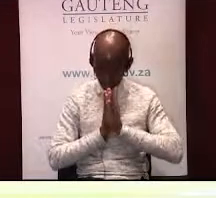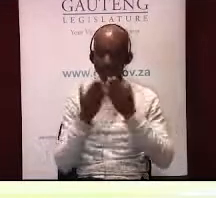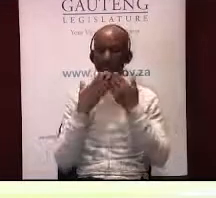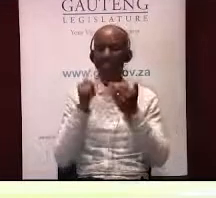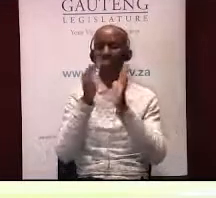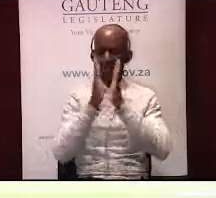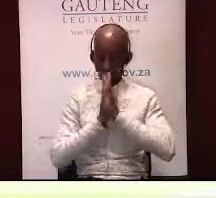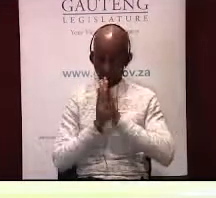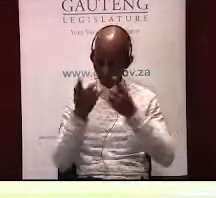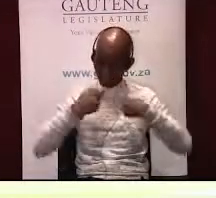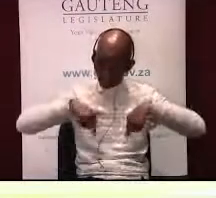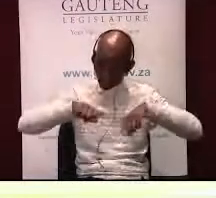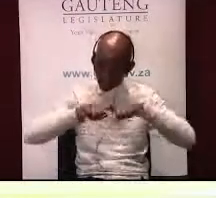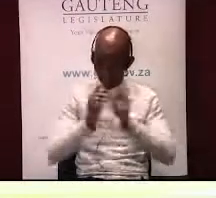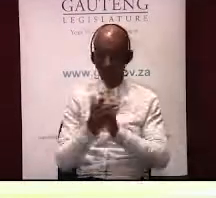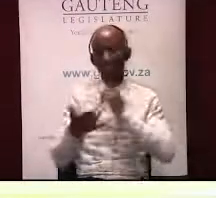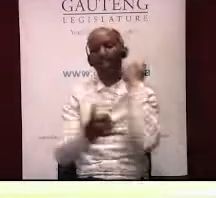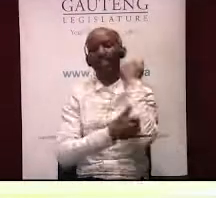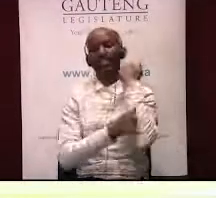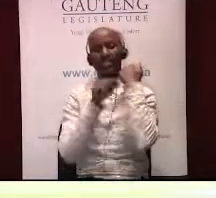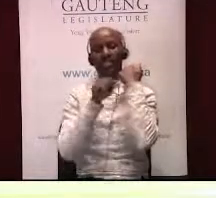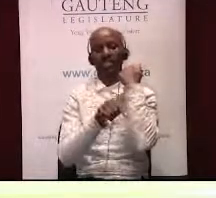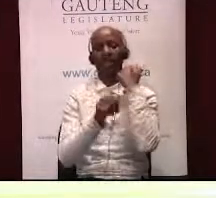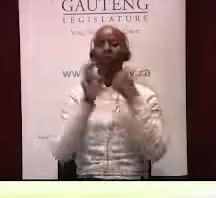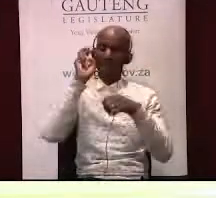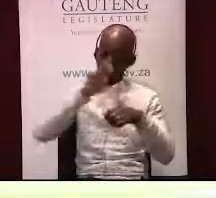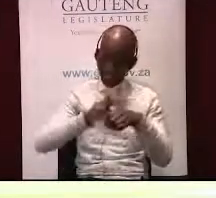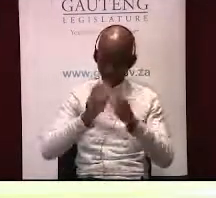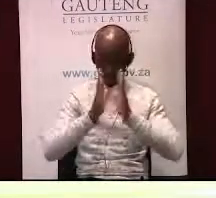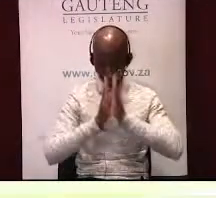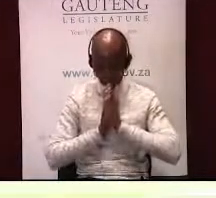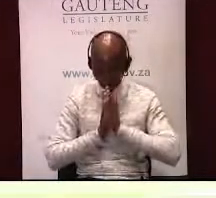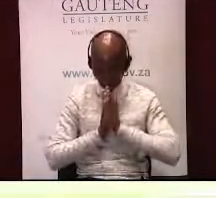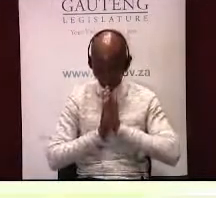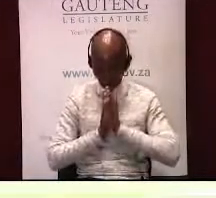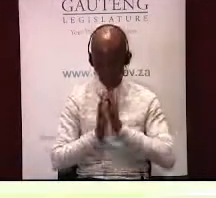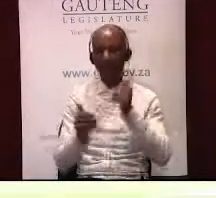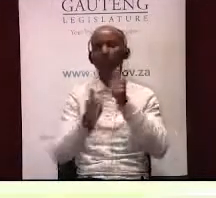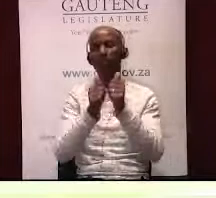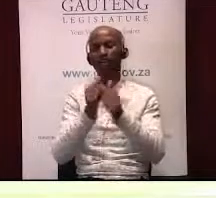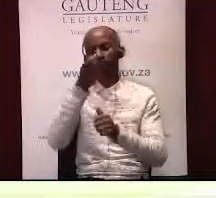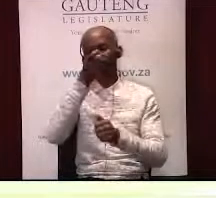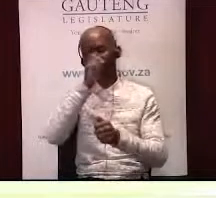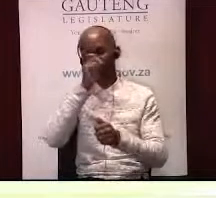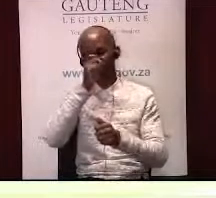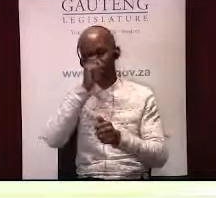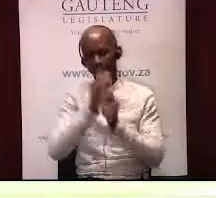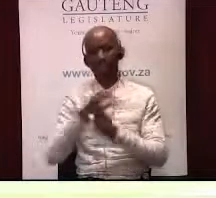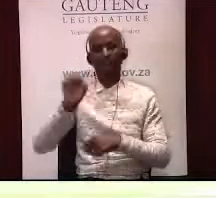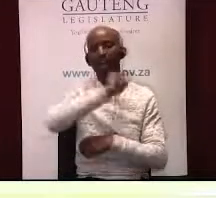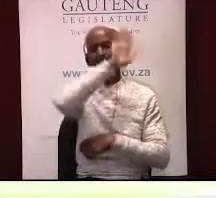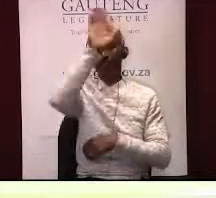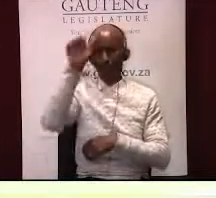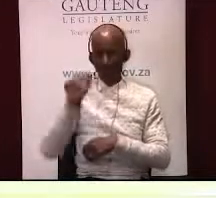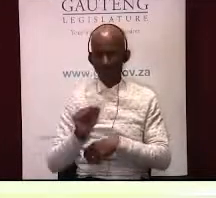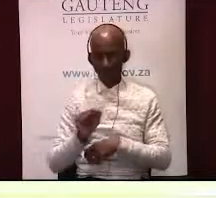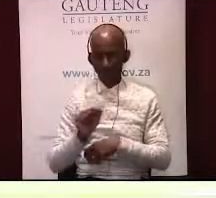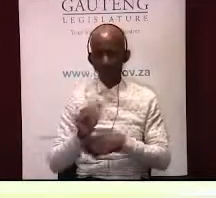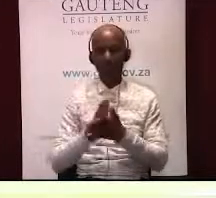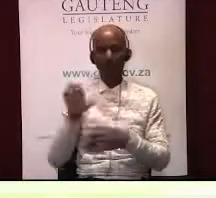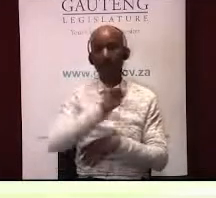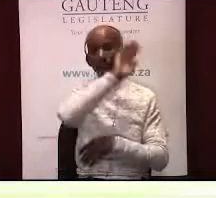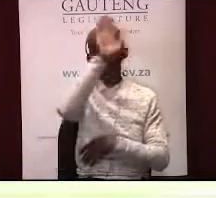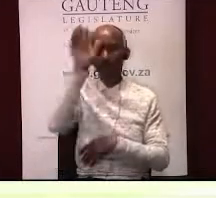pray for our country. We need to pray for our brothers and sisters in Africa.